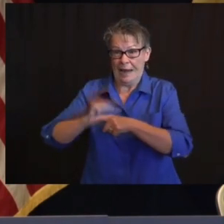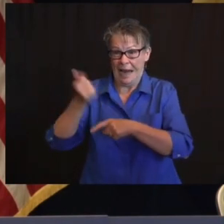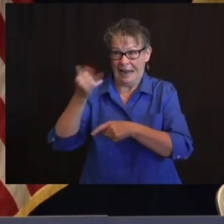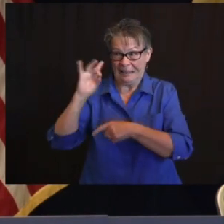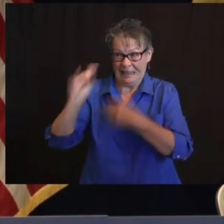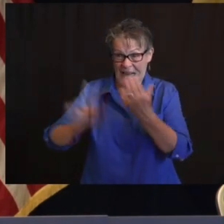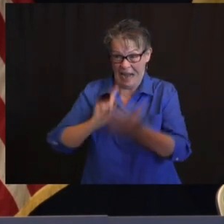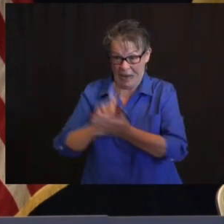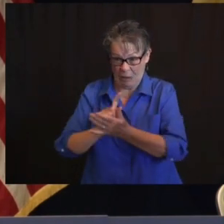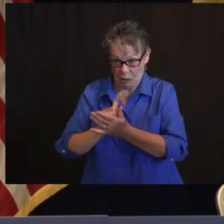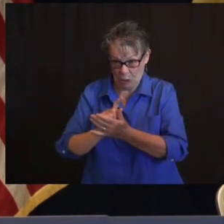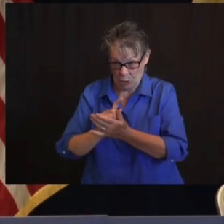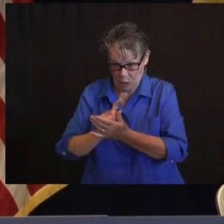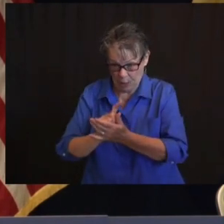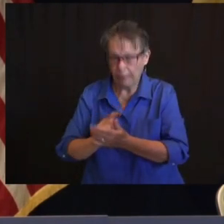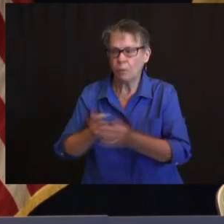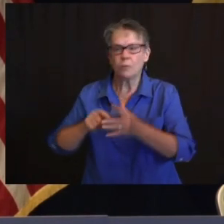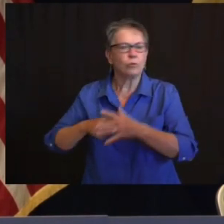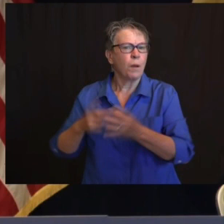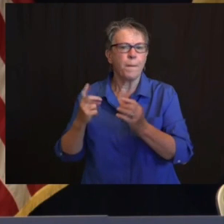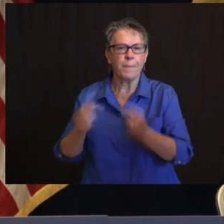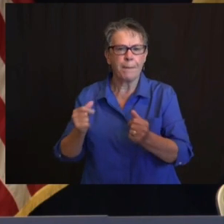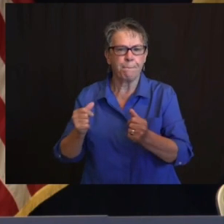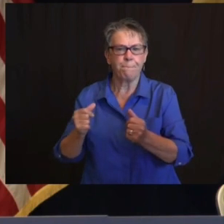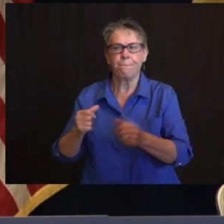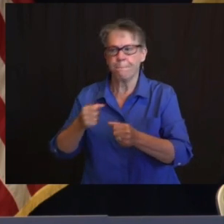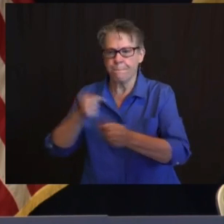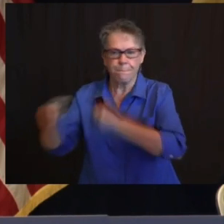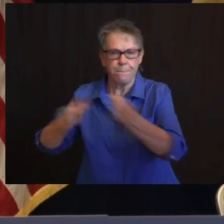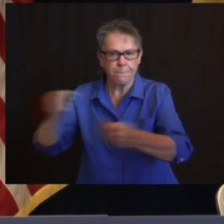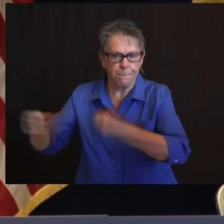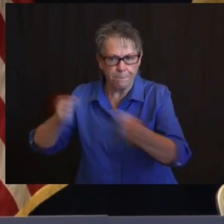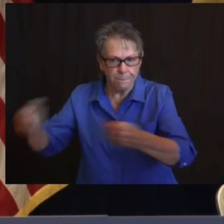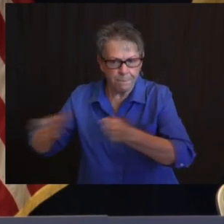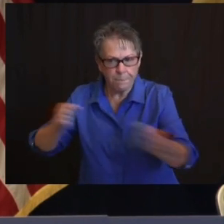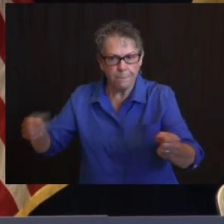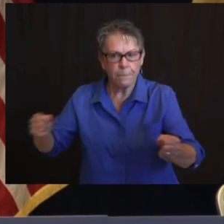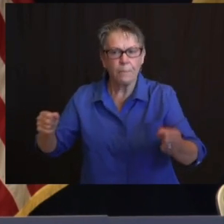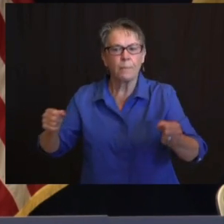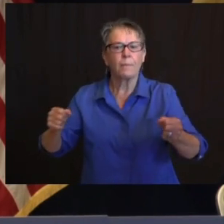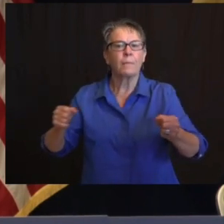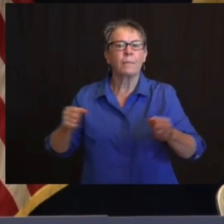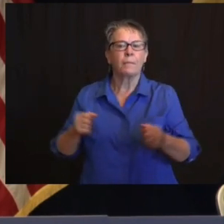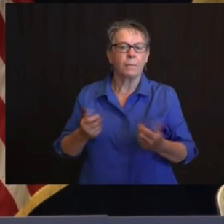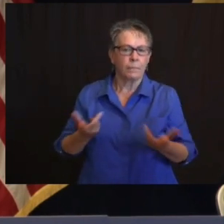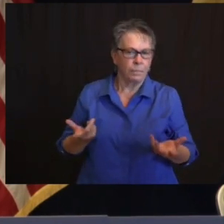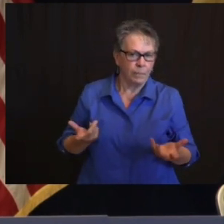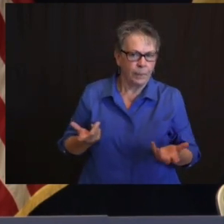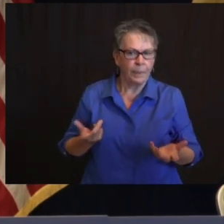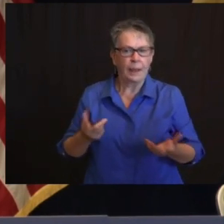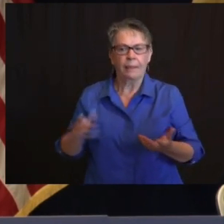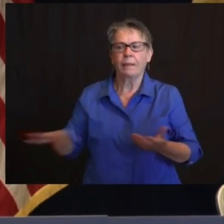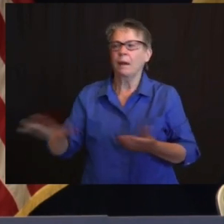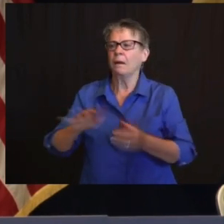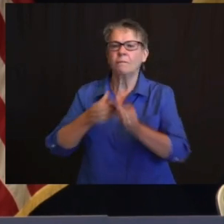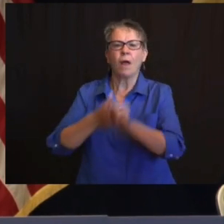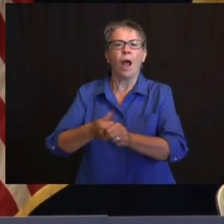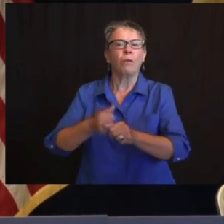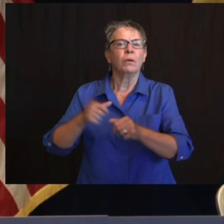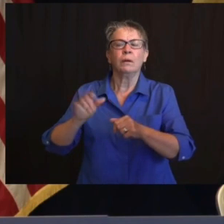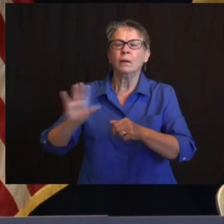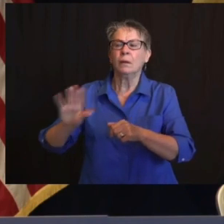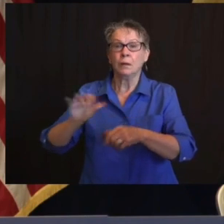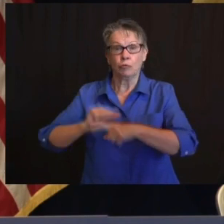So, they're gonna rev up very quickly within a week's time. We actually may have 20 who may be close